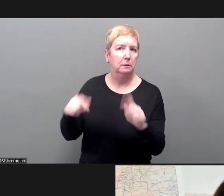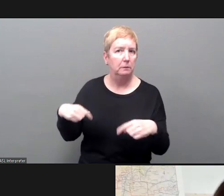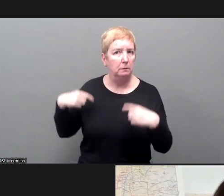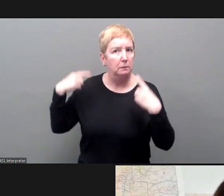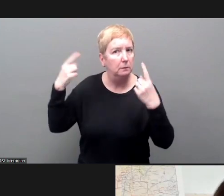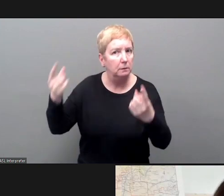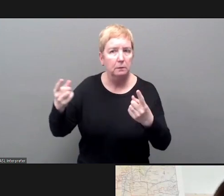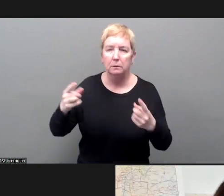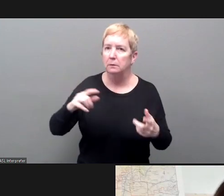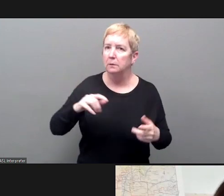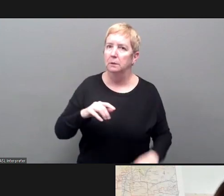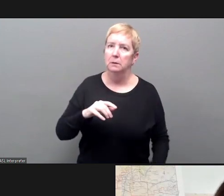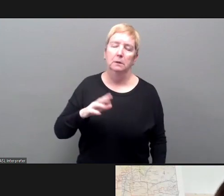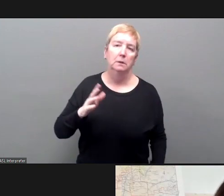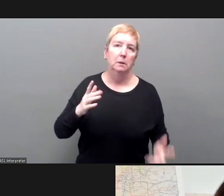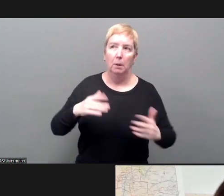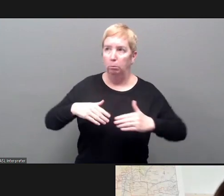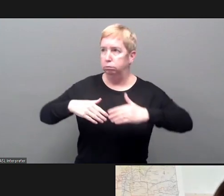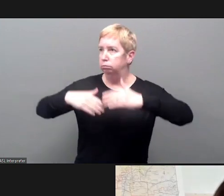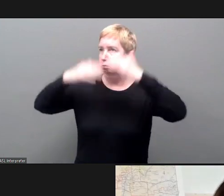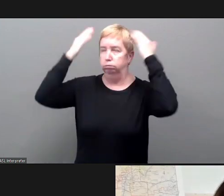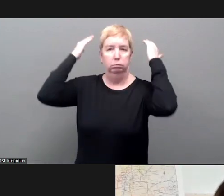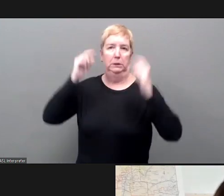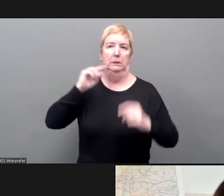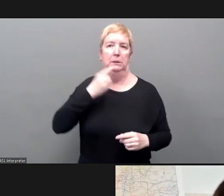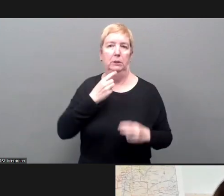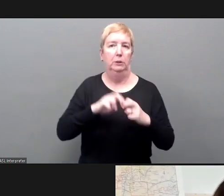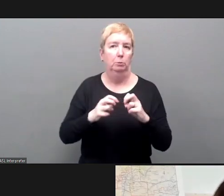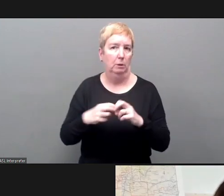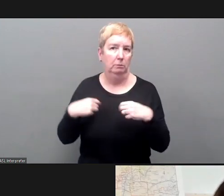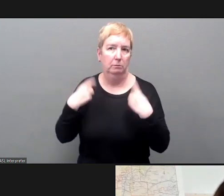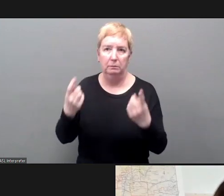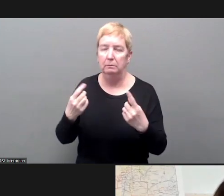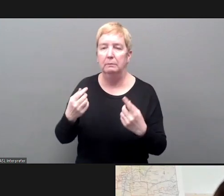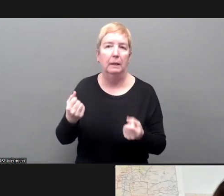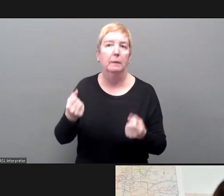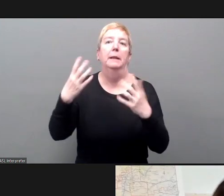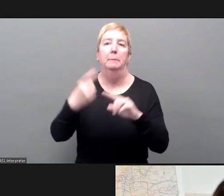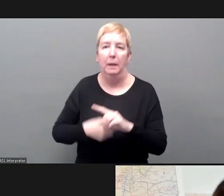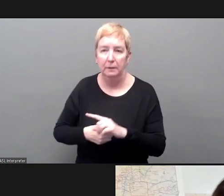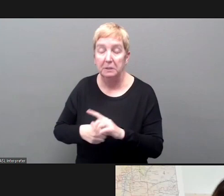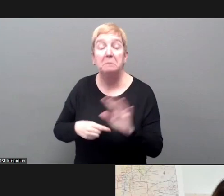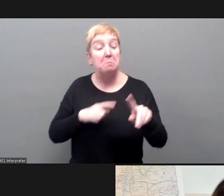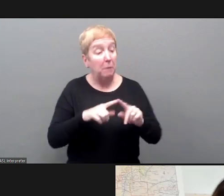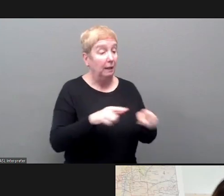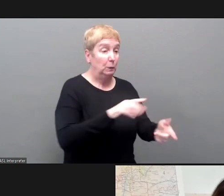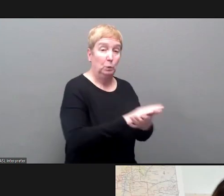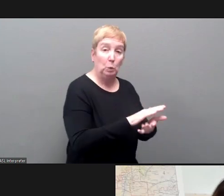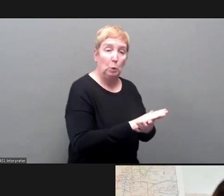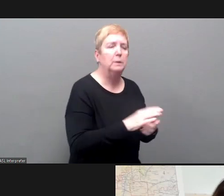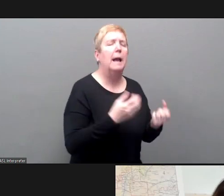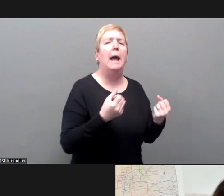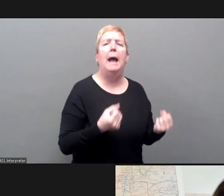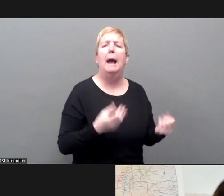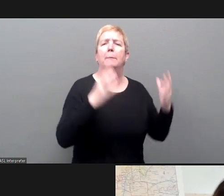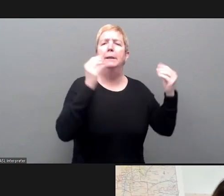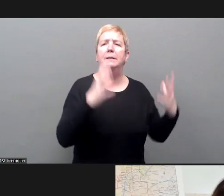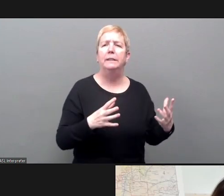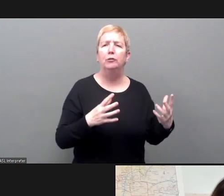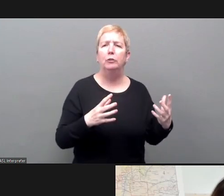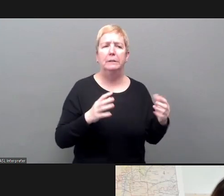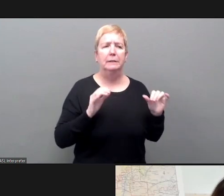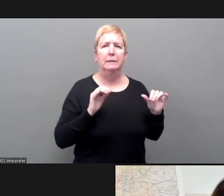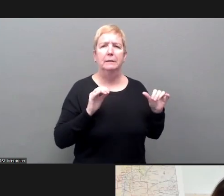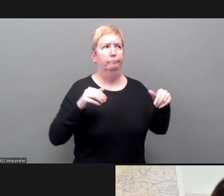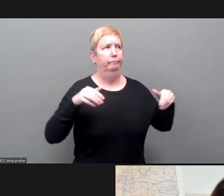environment, then you have to look at all the data and things like how many teachers are out today. It becomes sort of the